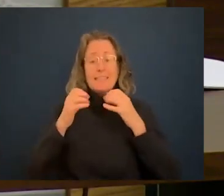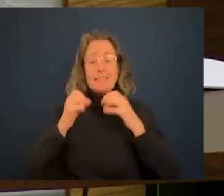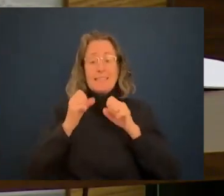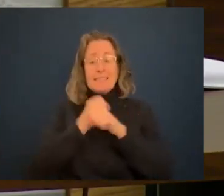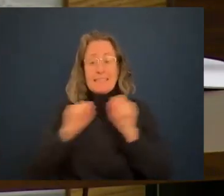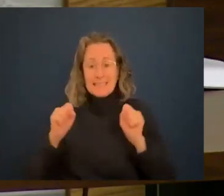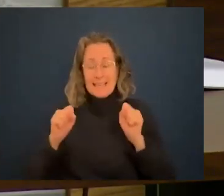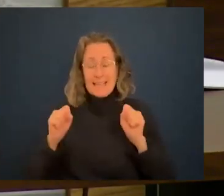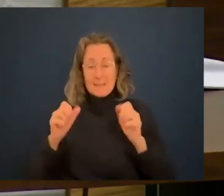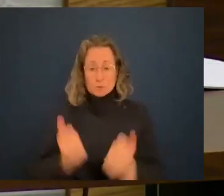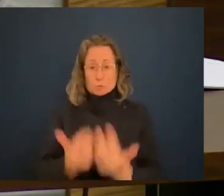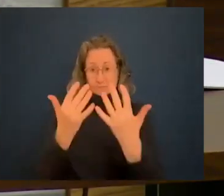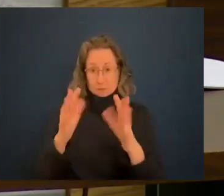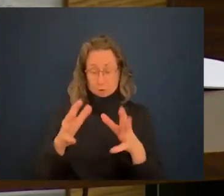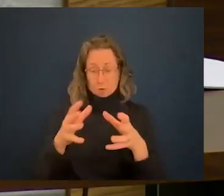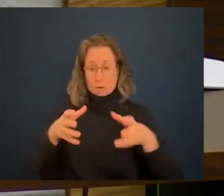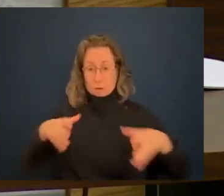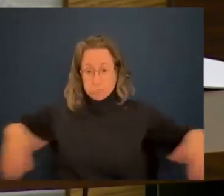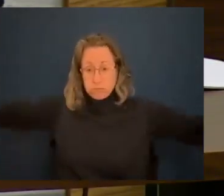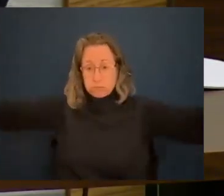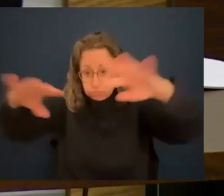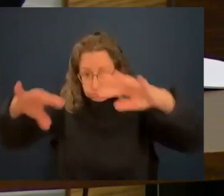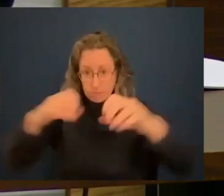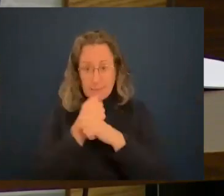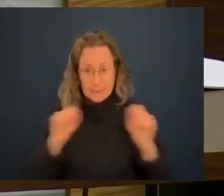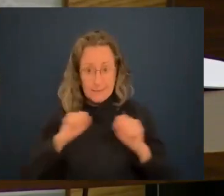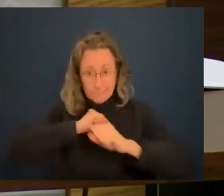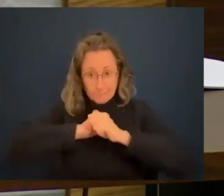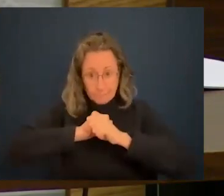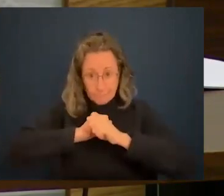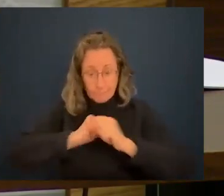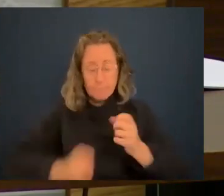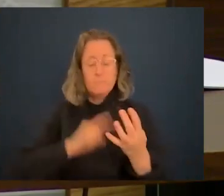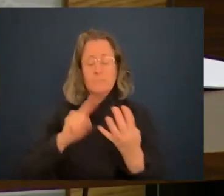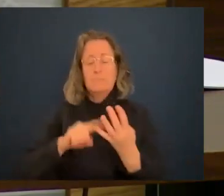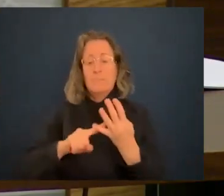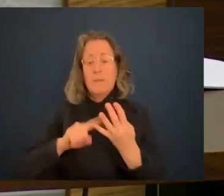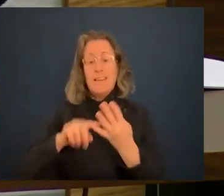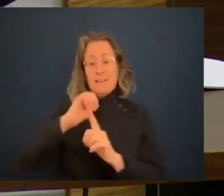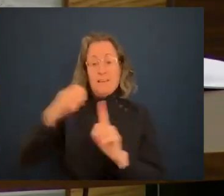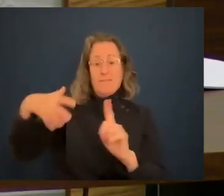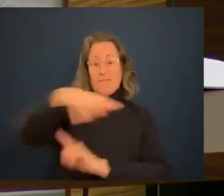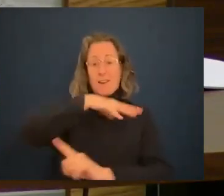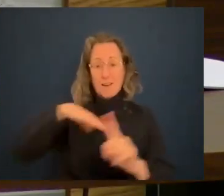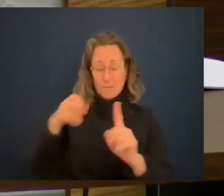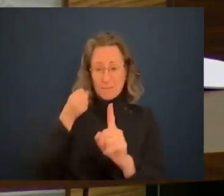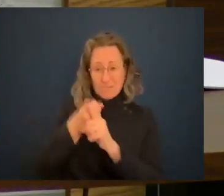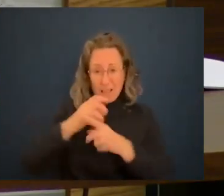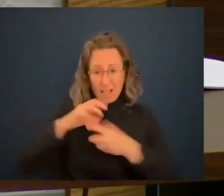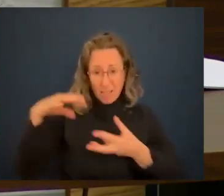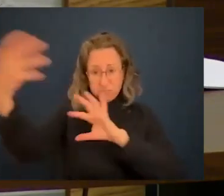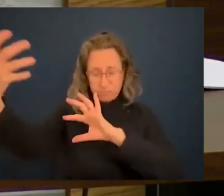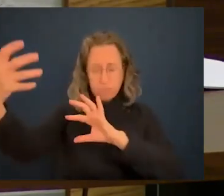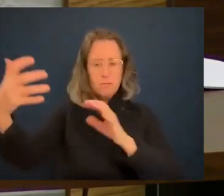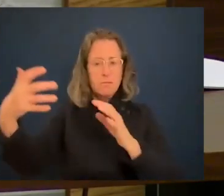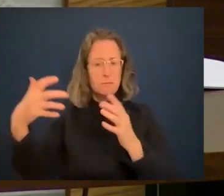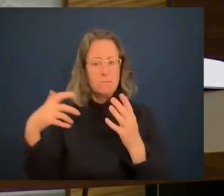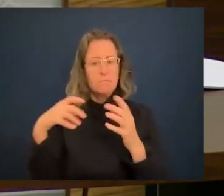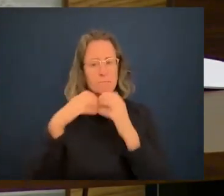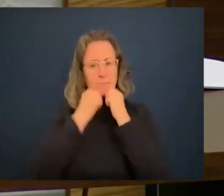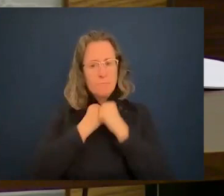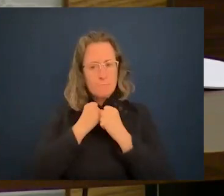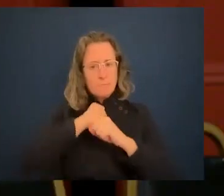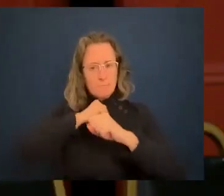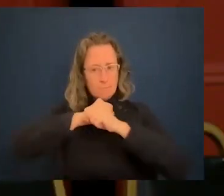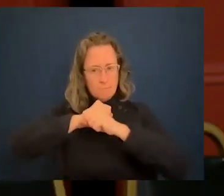on fire his exposures and then reducing the adverse environment impact that could possibly come from is